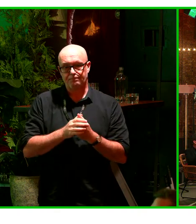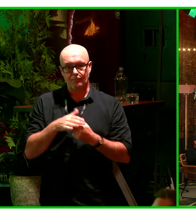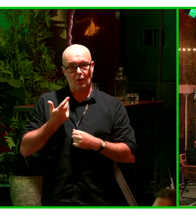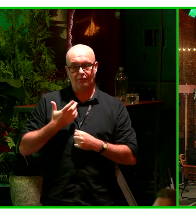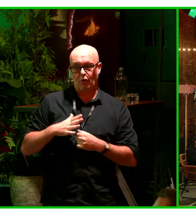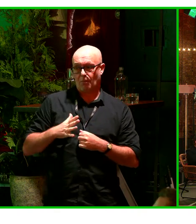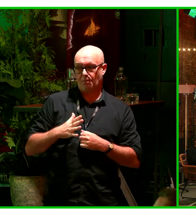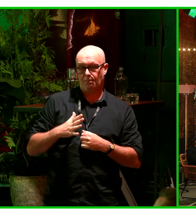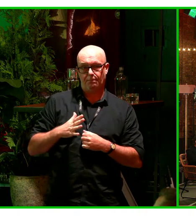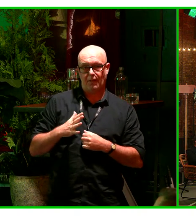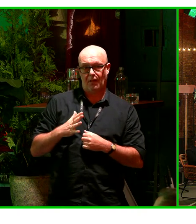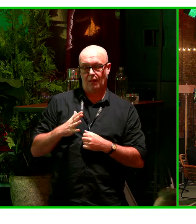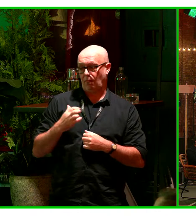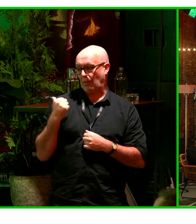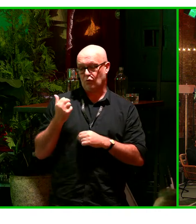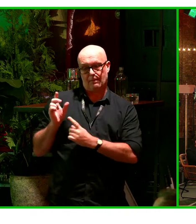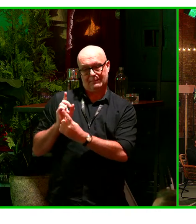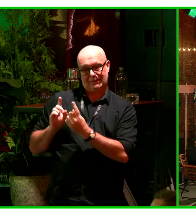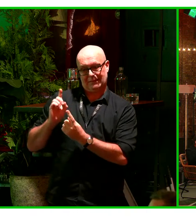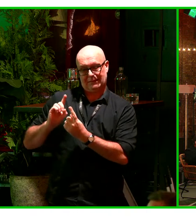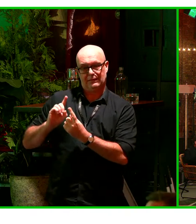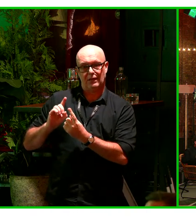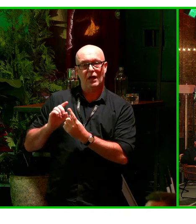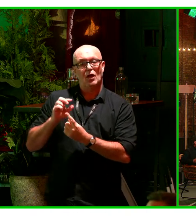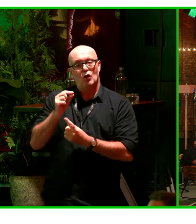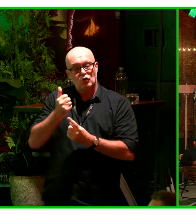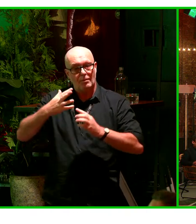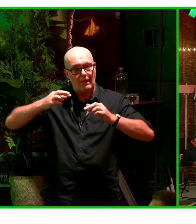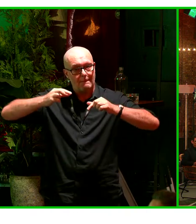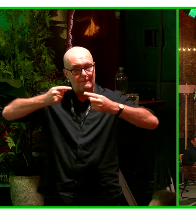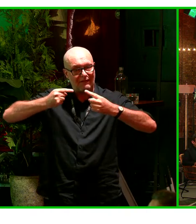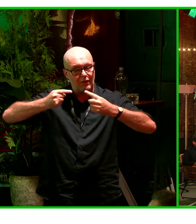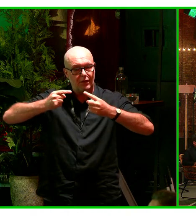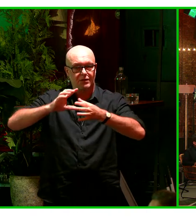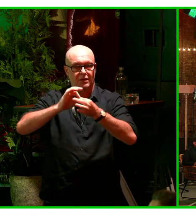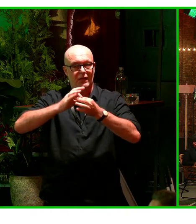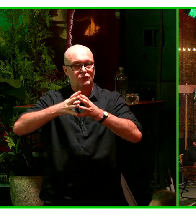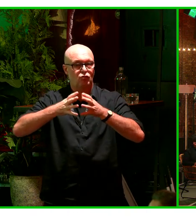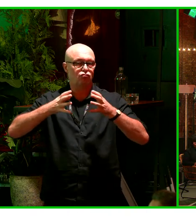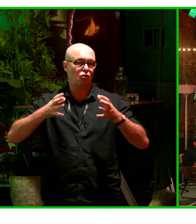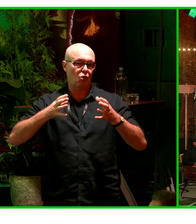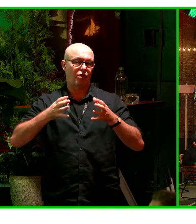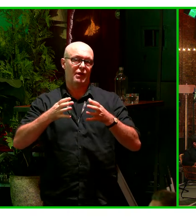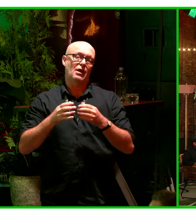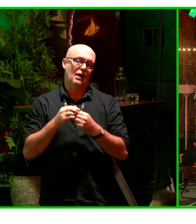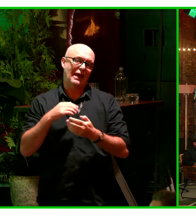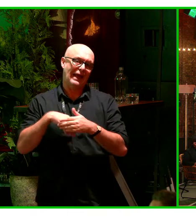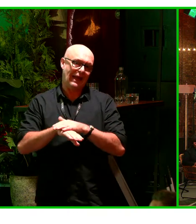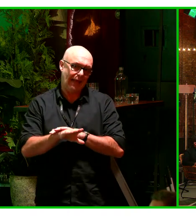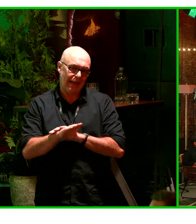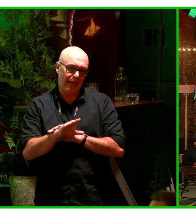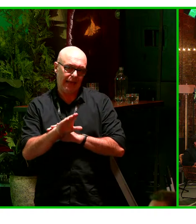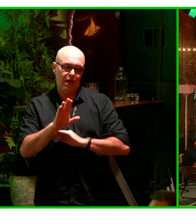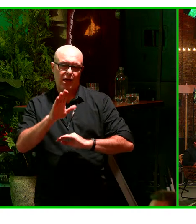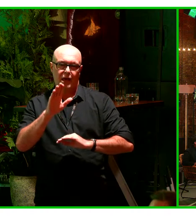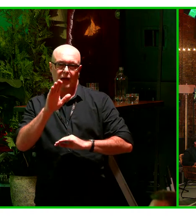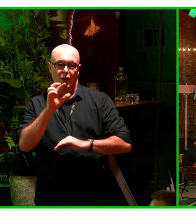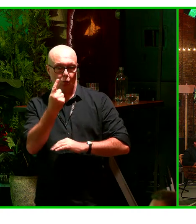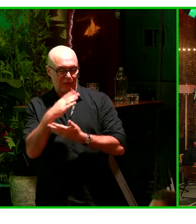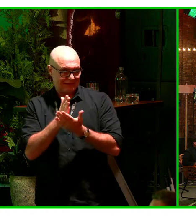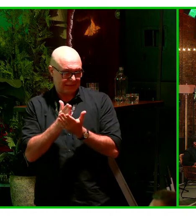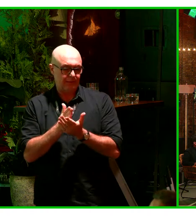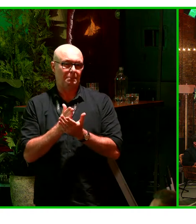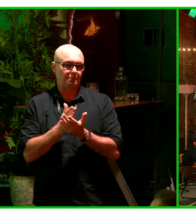the back of that work. So some of the barriers to growth, and particularly for our SME sector, which is very strong and very, very bright,